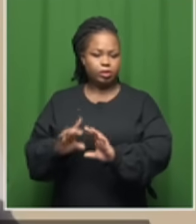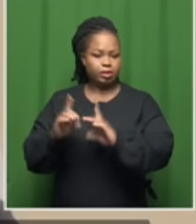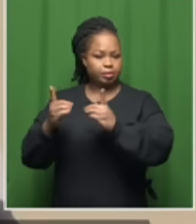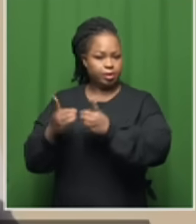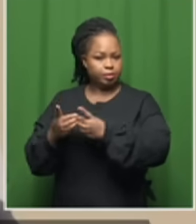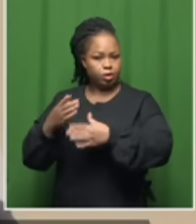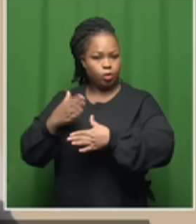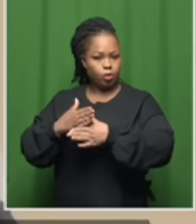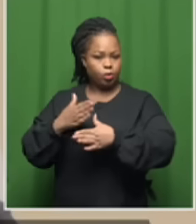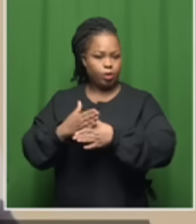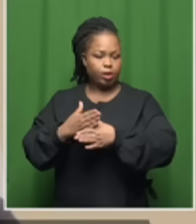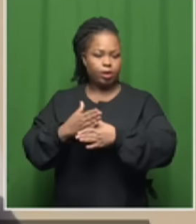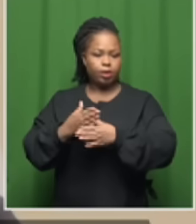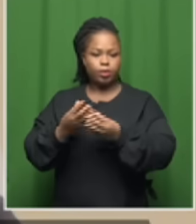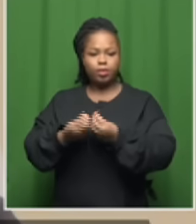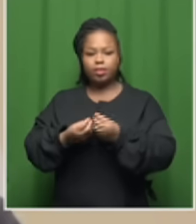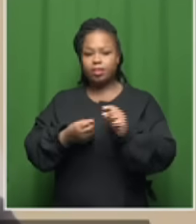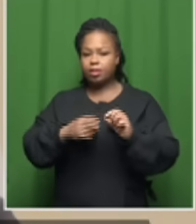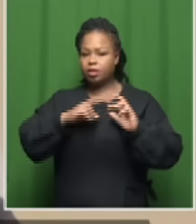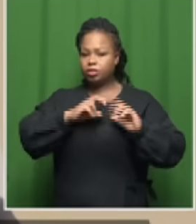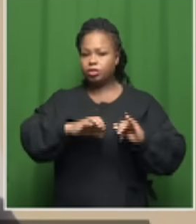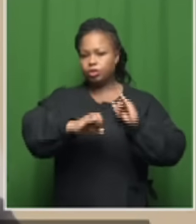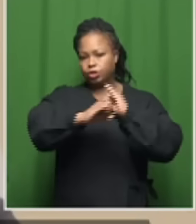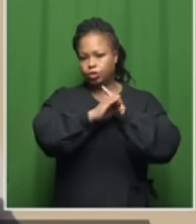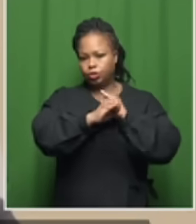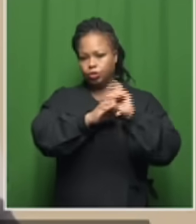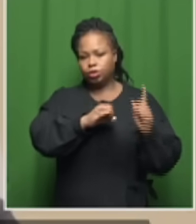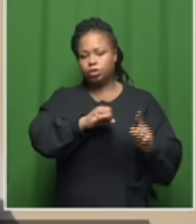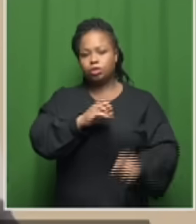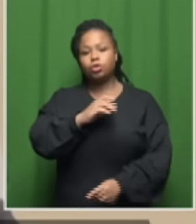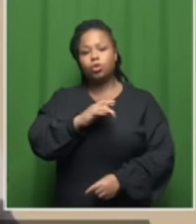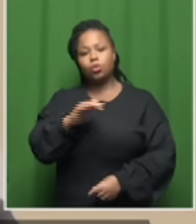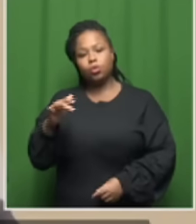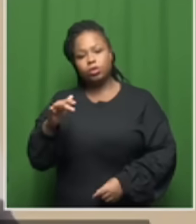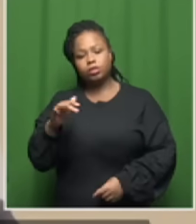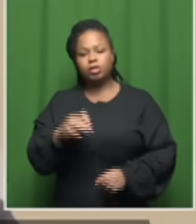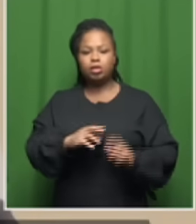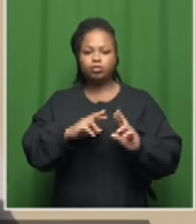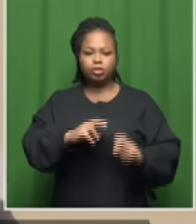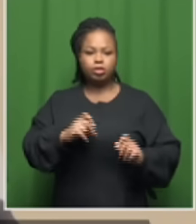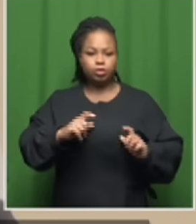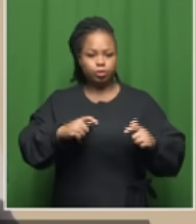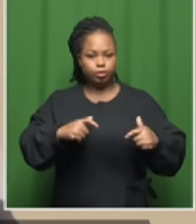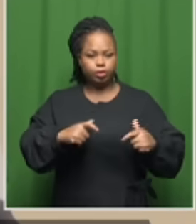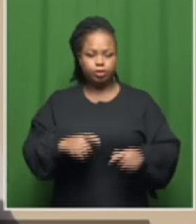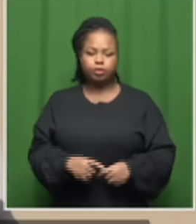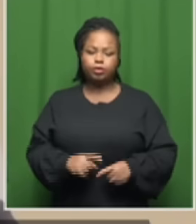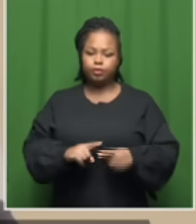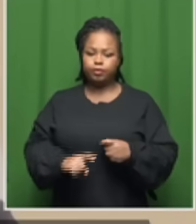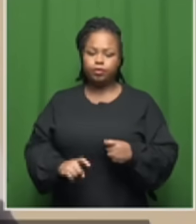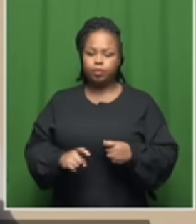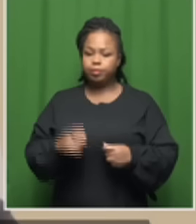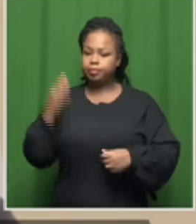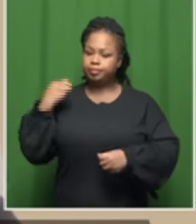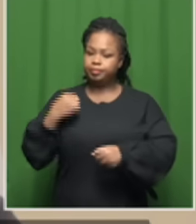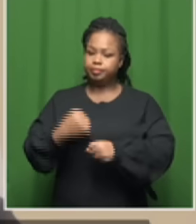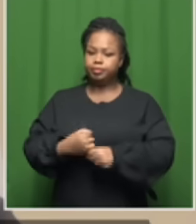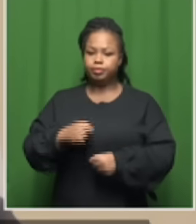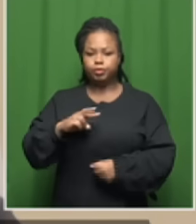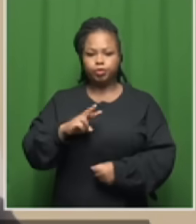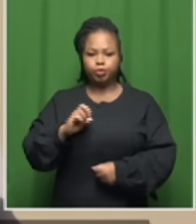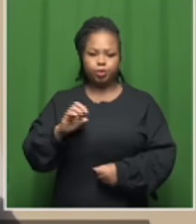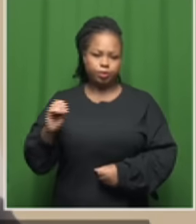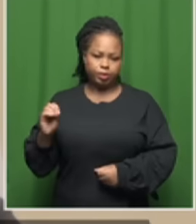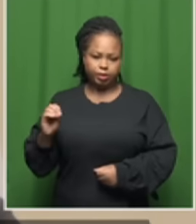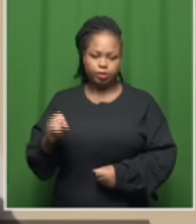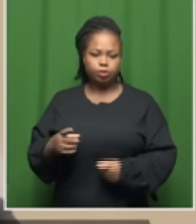the research institution, especially the water research commissions. Since around the year 2000, we've